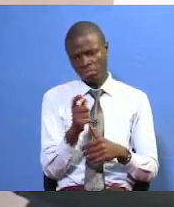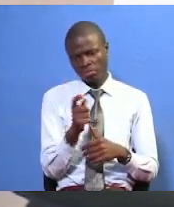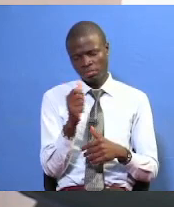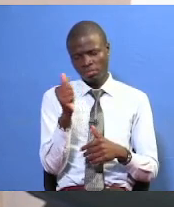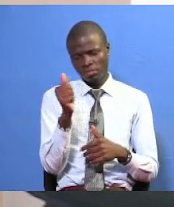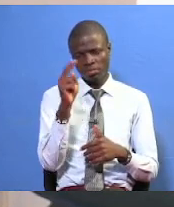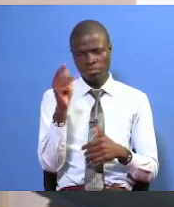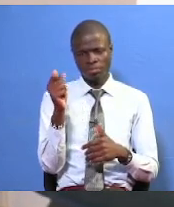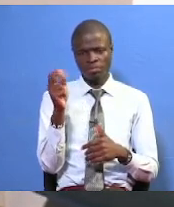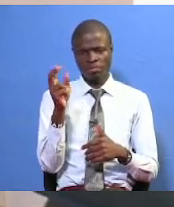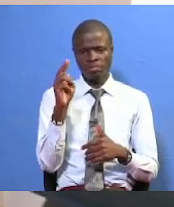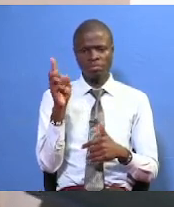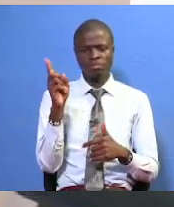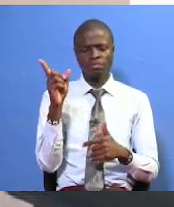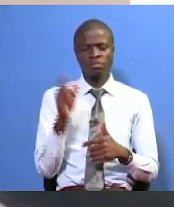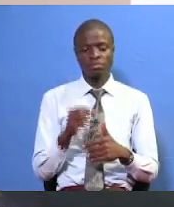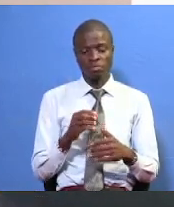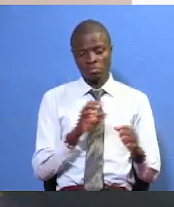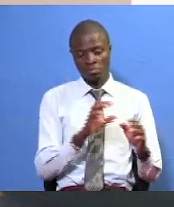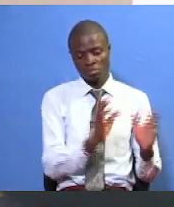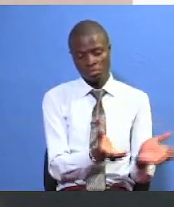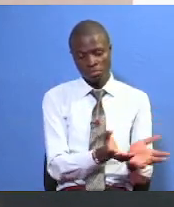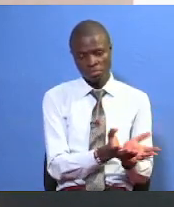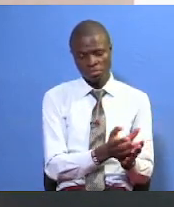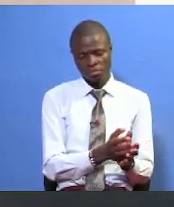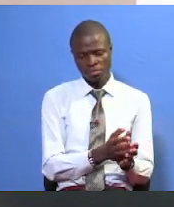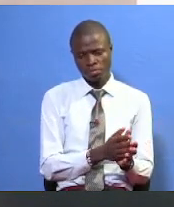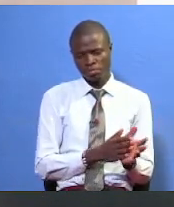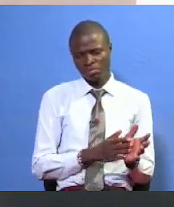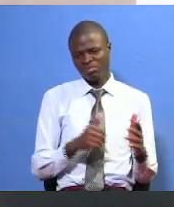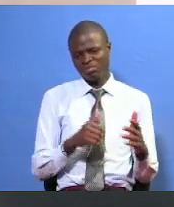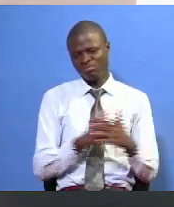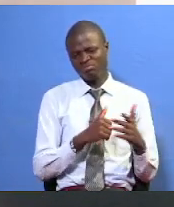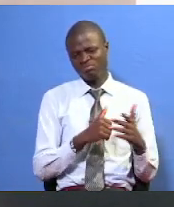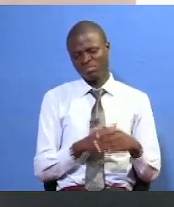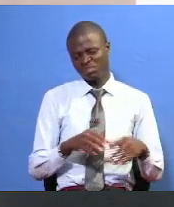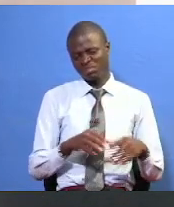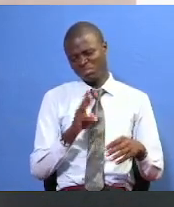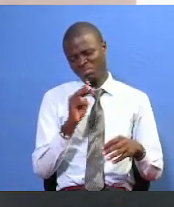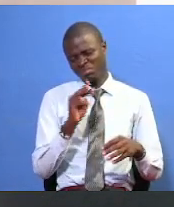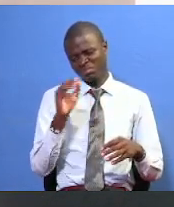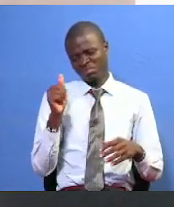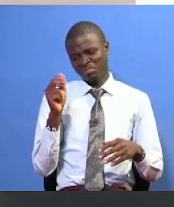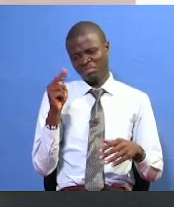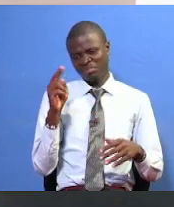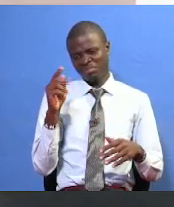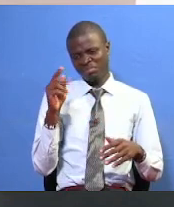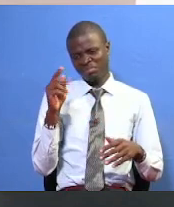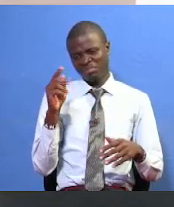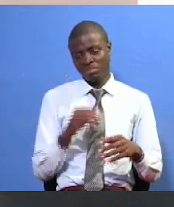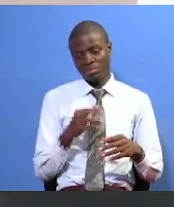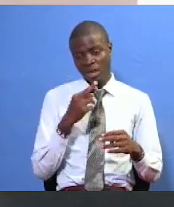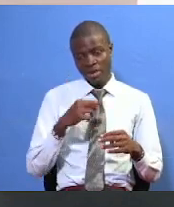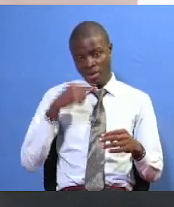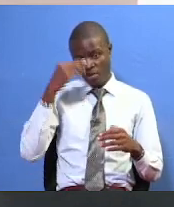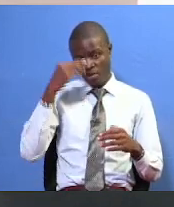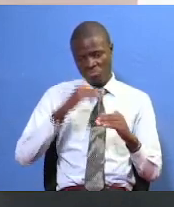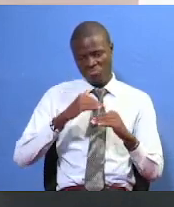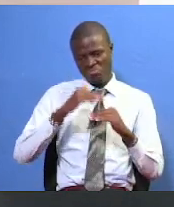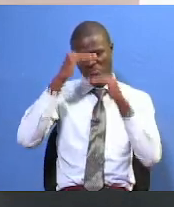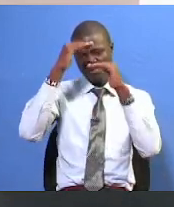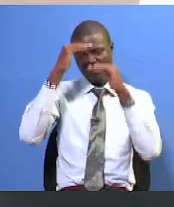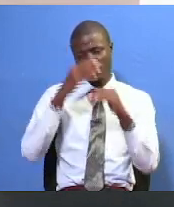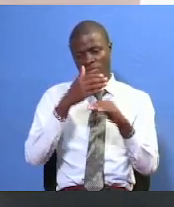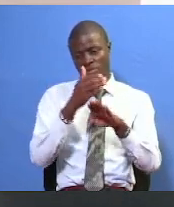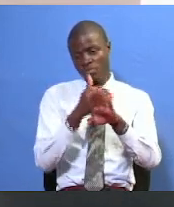thereafter. Armed with the Bachelor of Education English Literature training, I rose from a reporter to sports